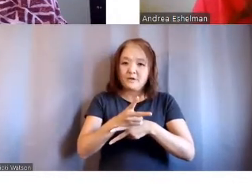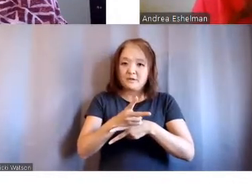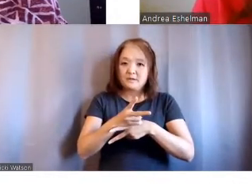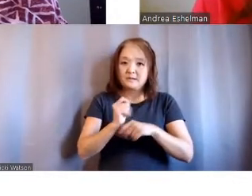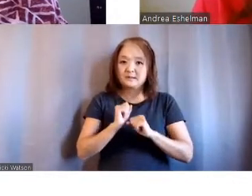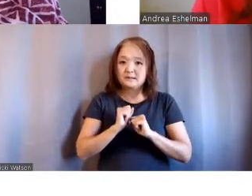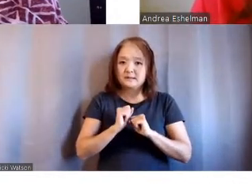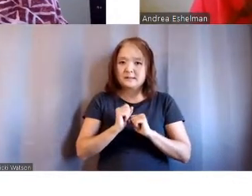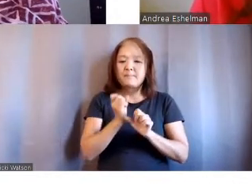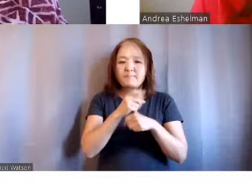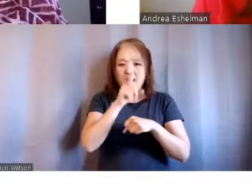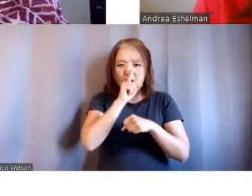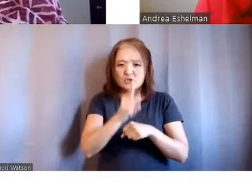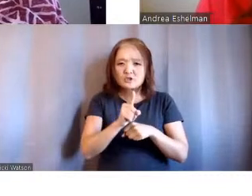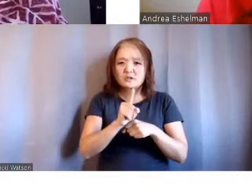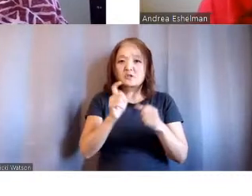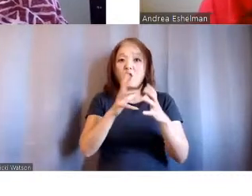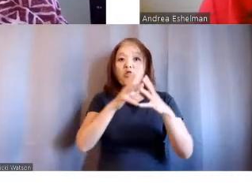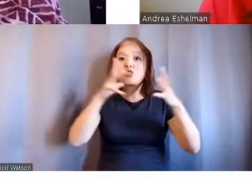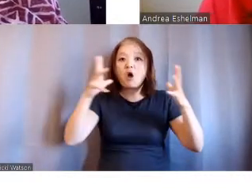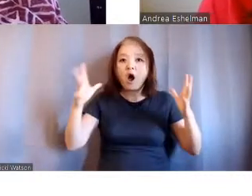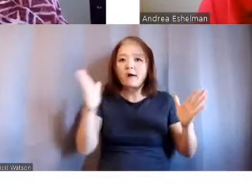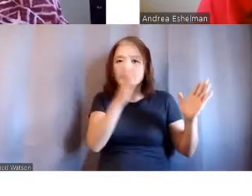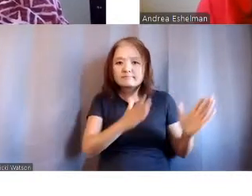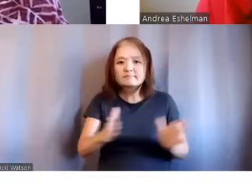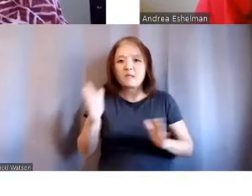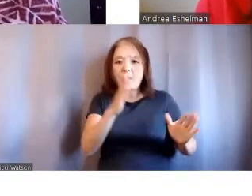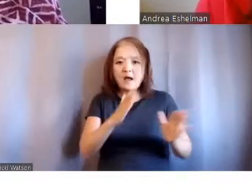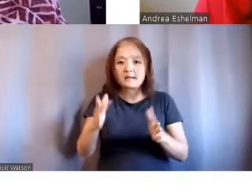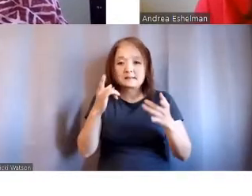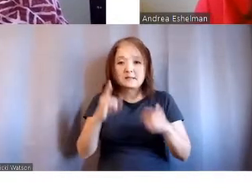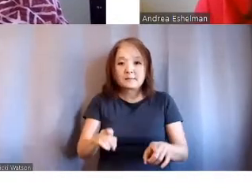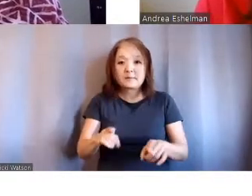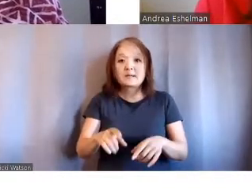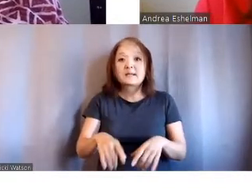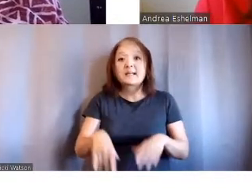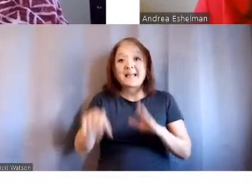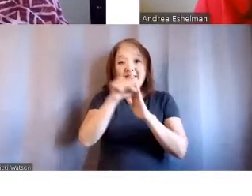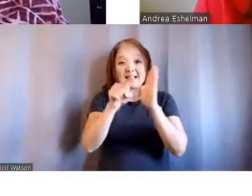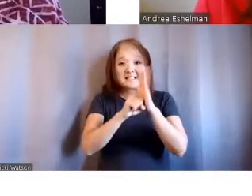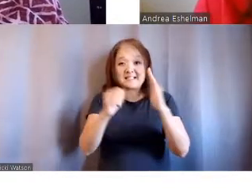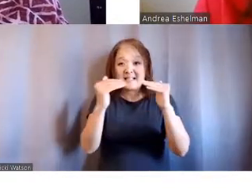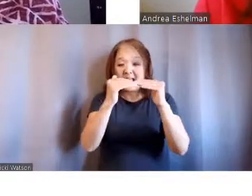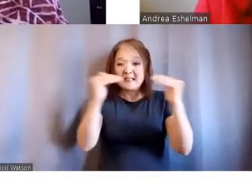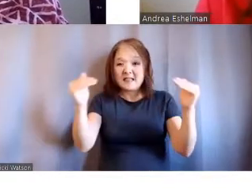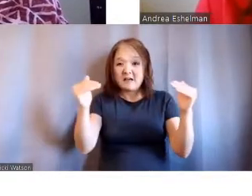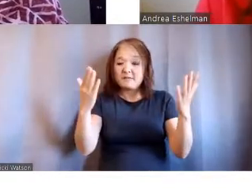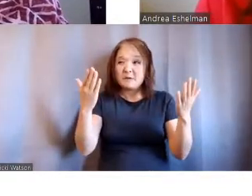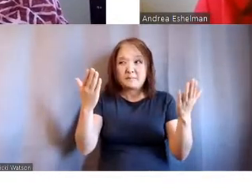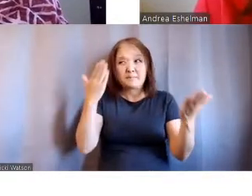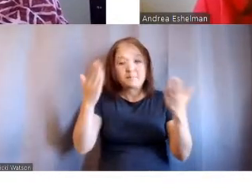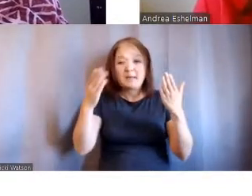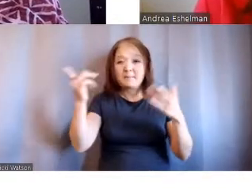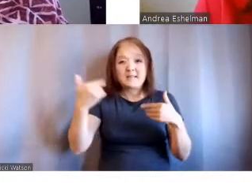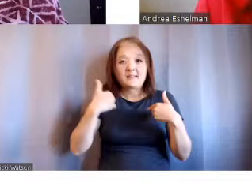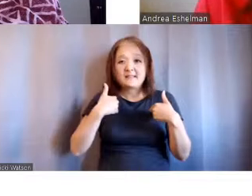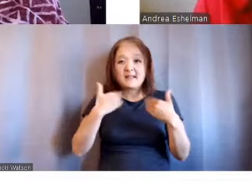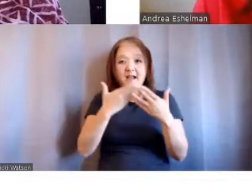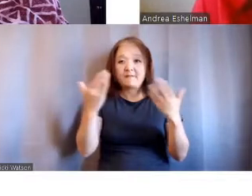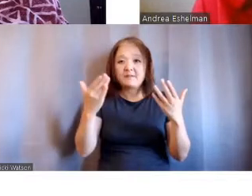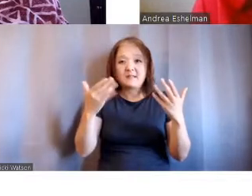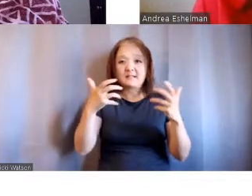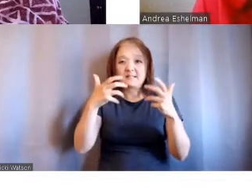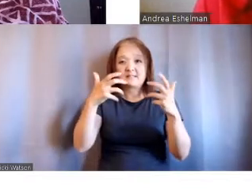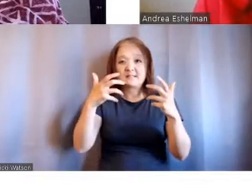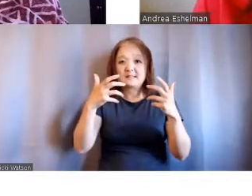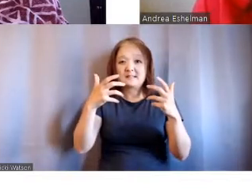of planning in place. If agreements come out at the state level that may or may not match up with what you want to do or what